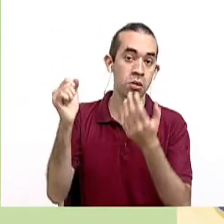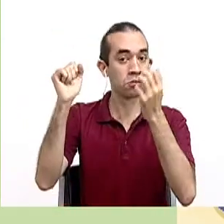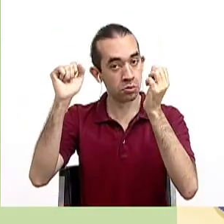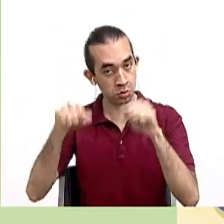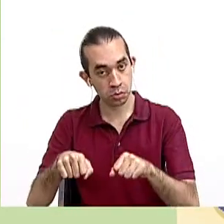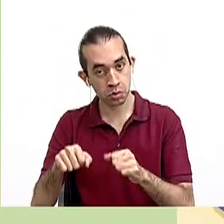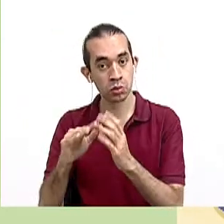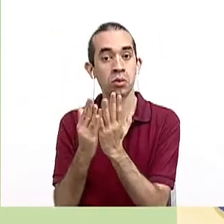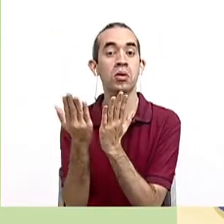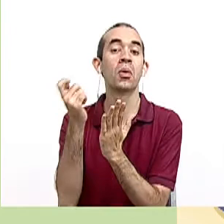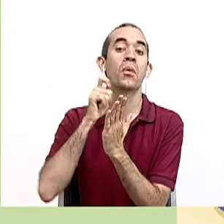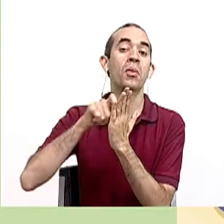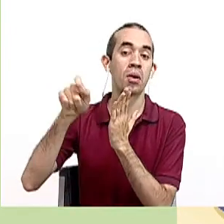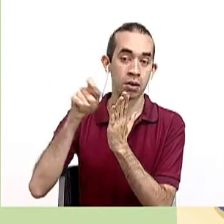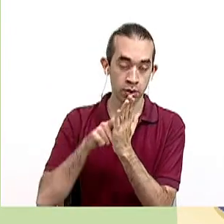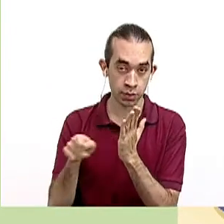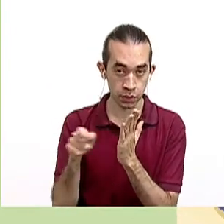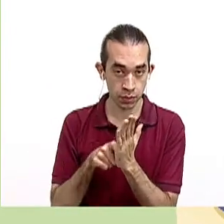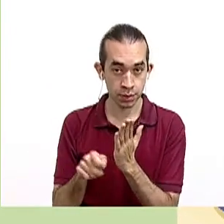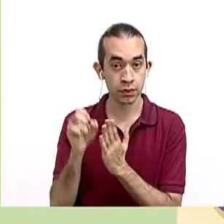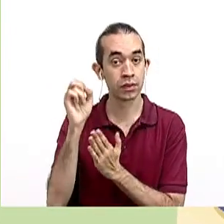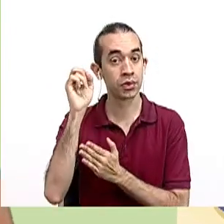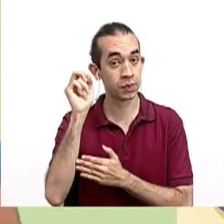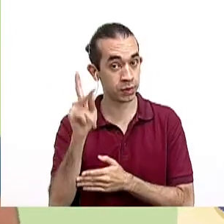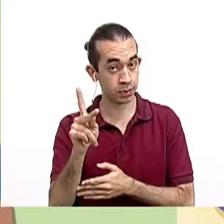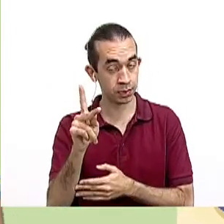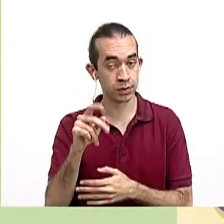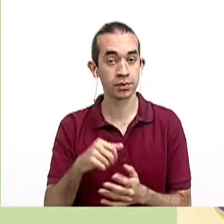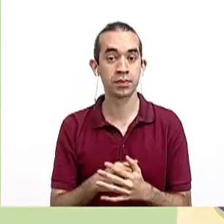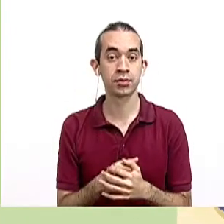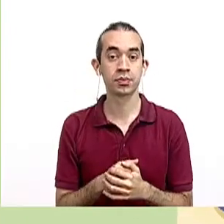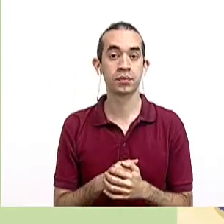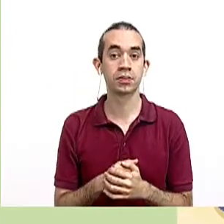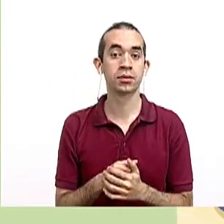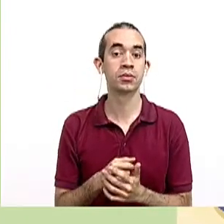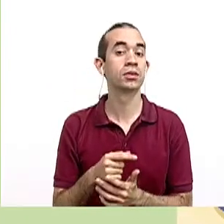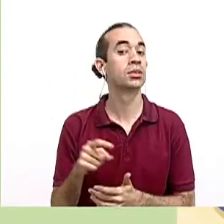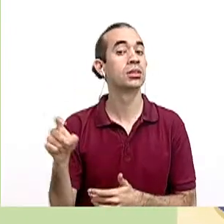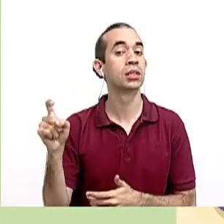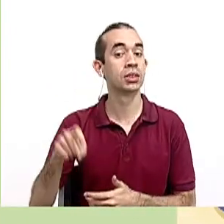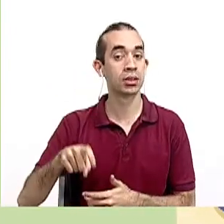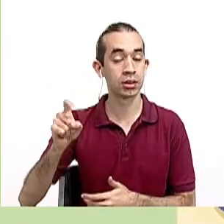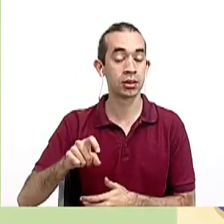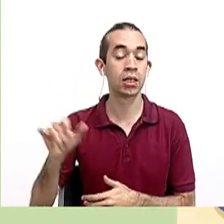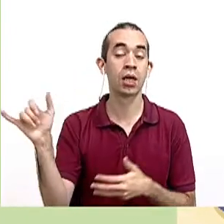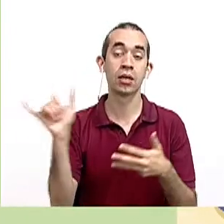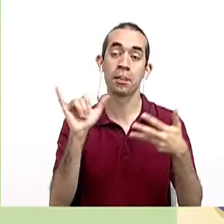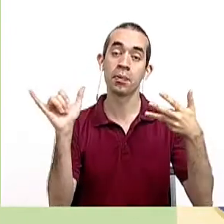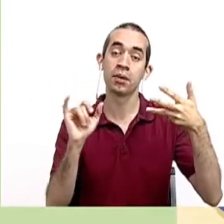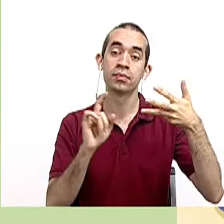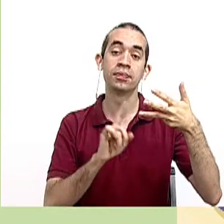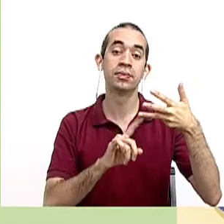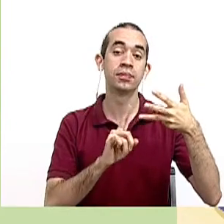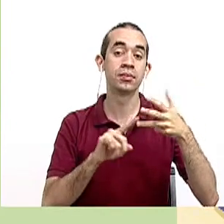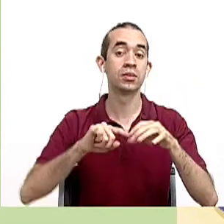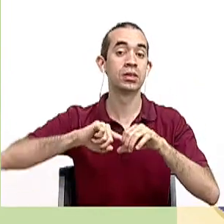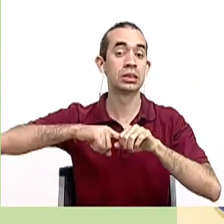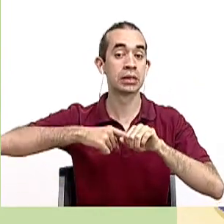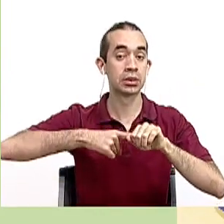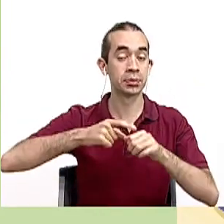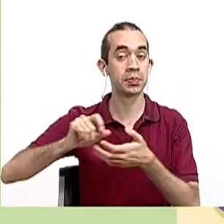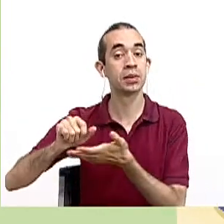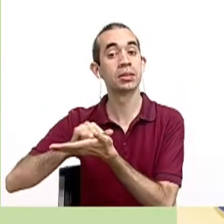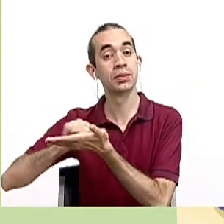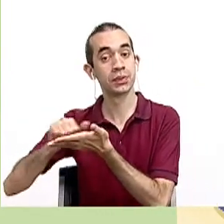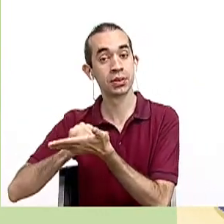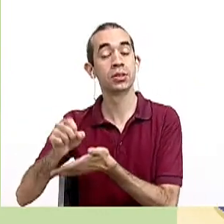a notebook, okay? And you are going to need also a sharpener and an eraser,